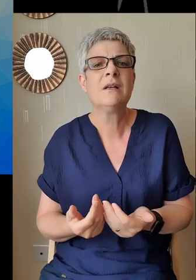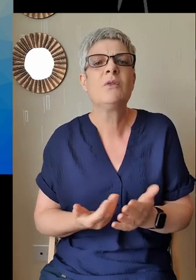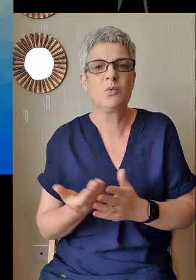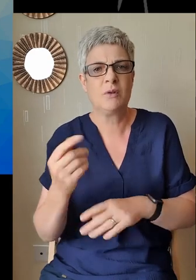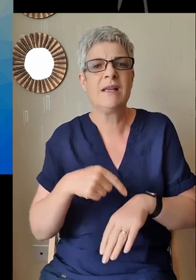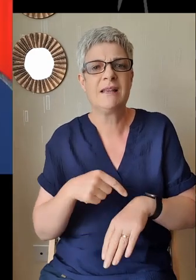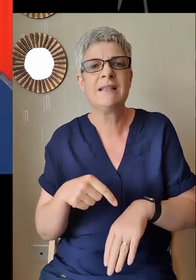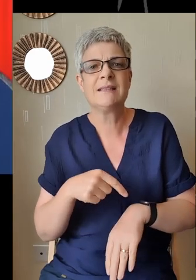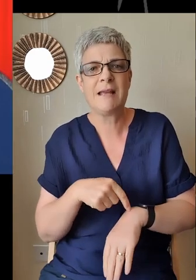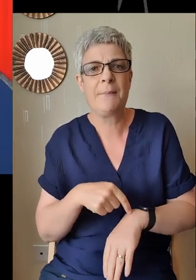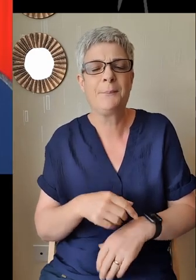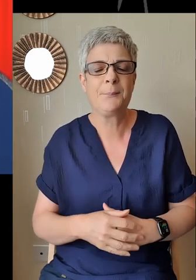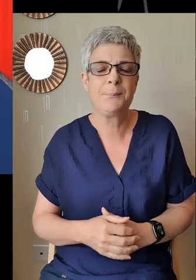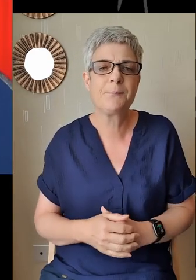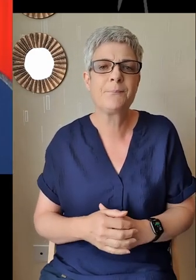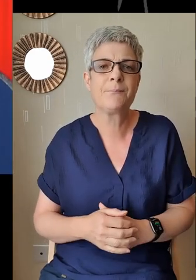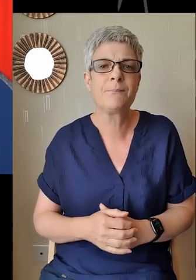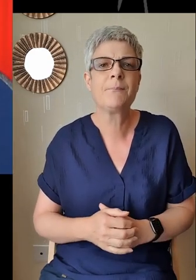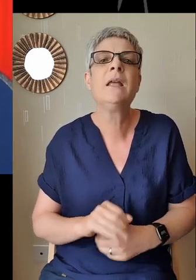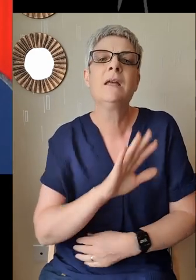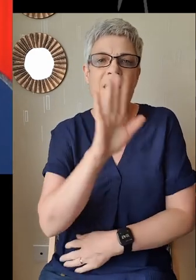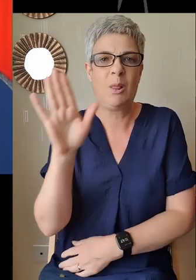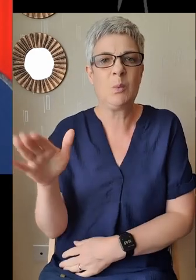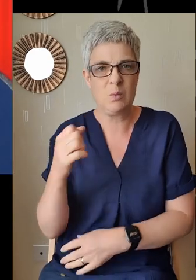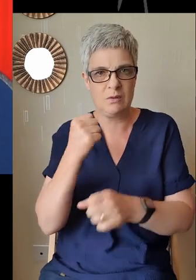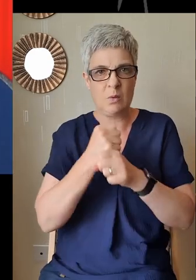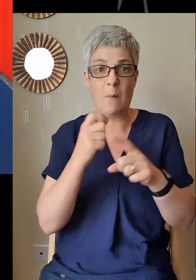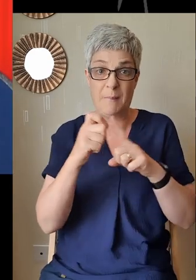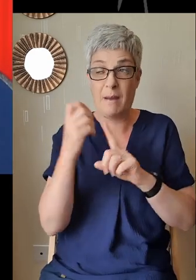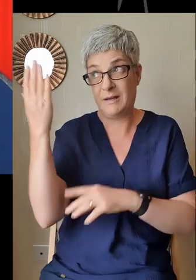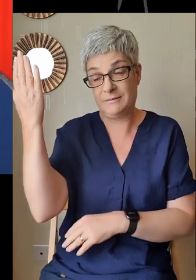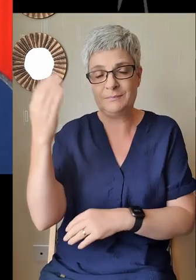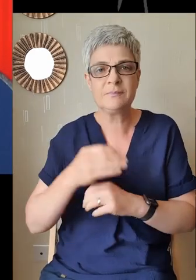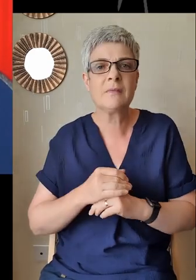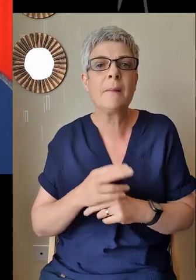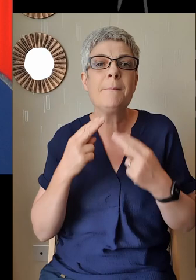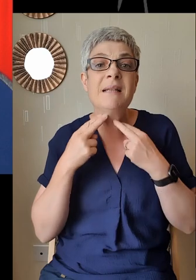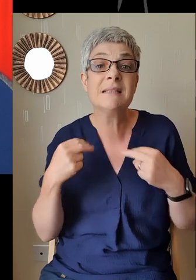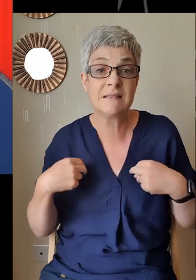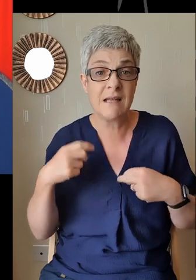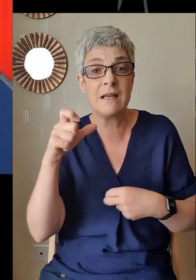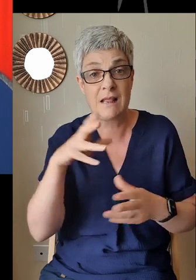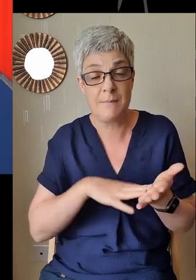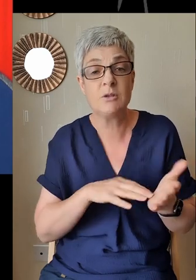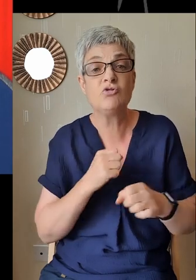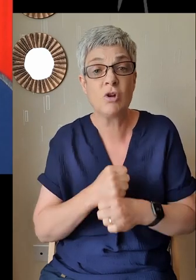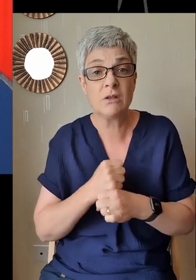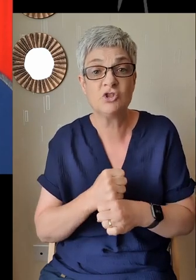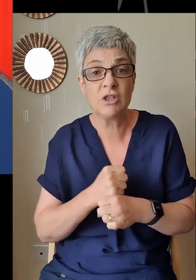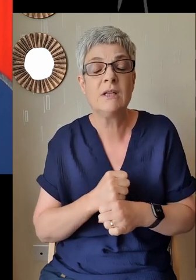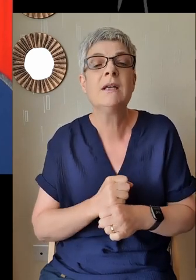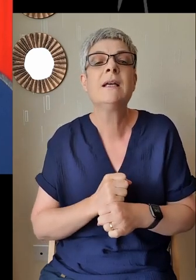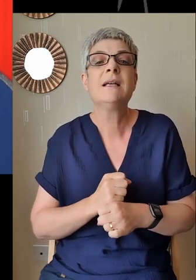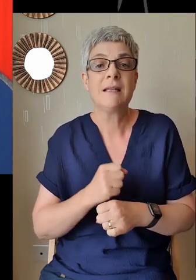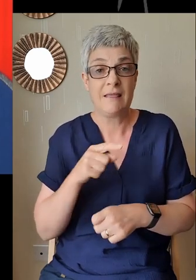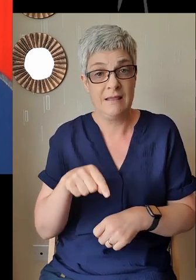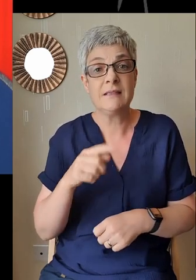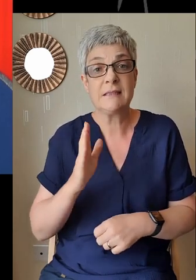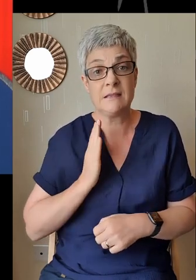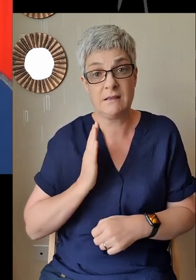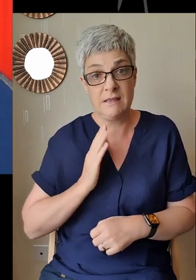time. Hi, this is Gordon Palmer here, Minister at Claremont Church, and this is our service for Sunday, 28th of